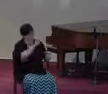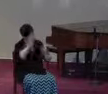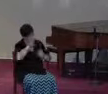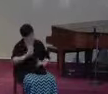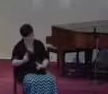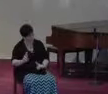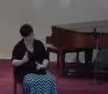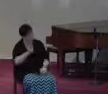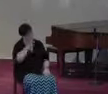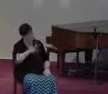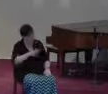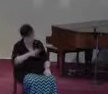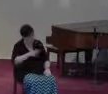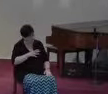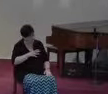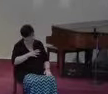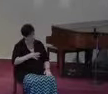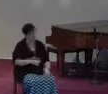"Woman,